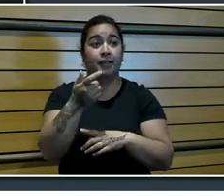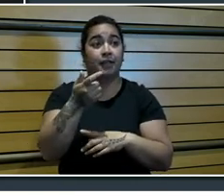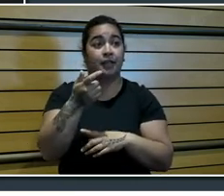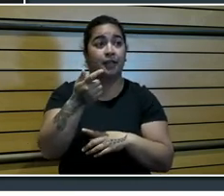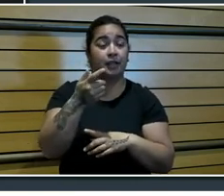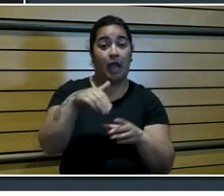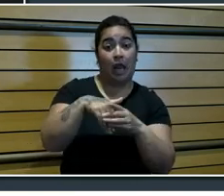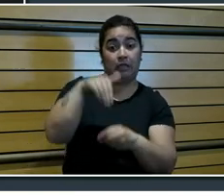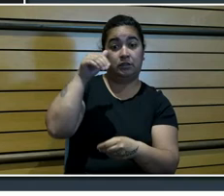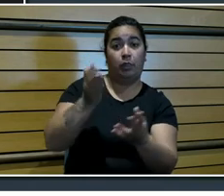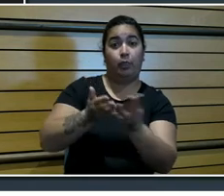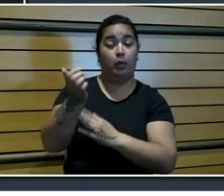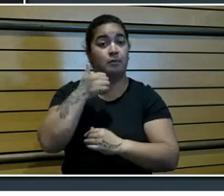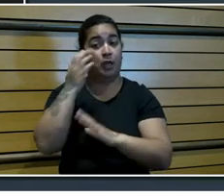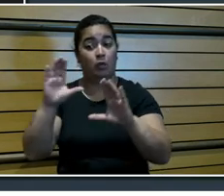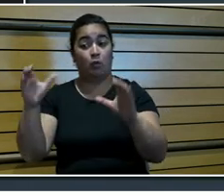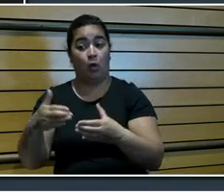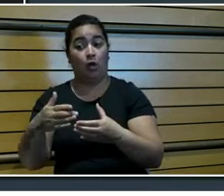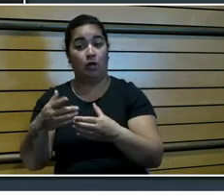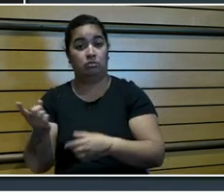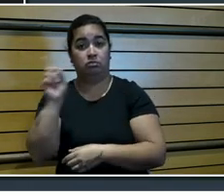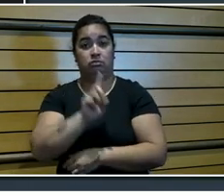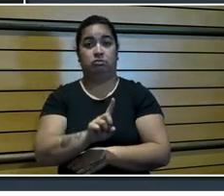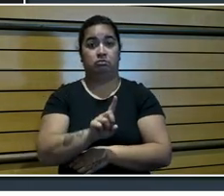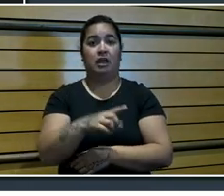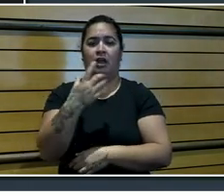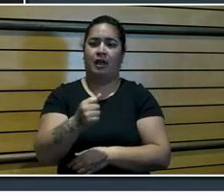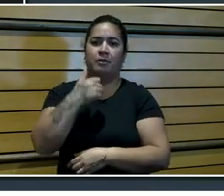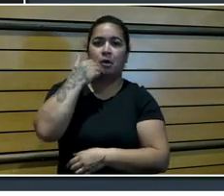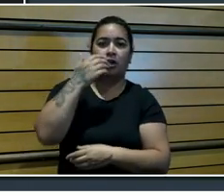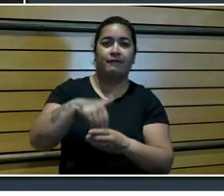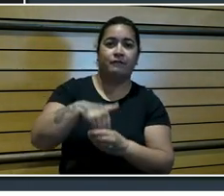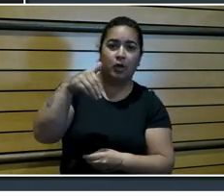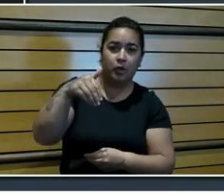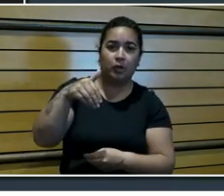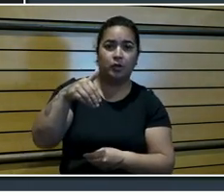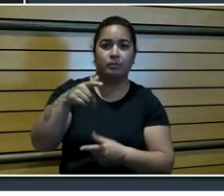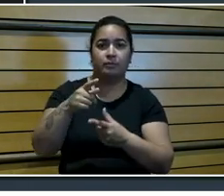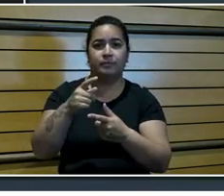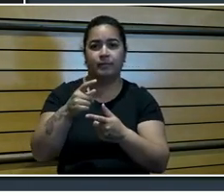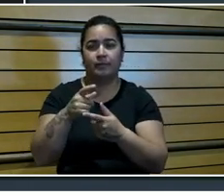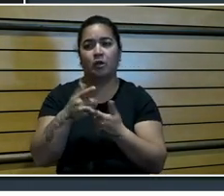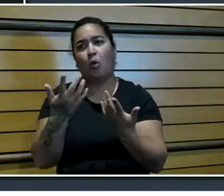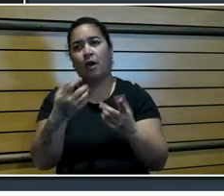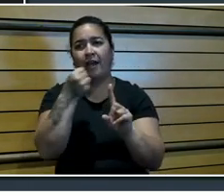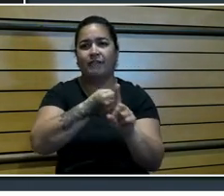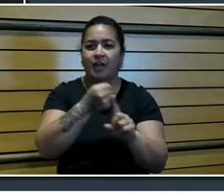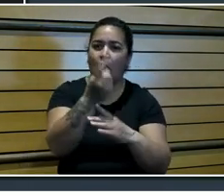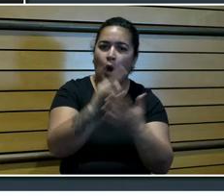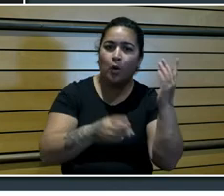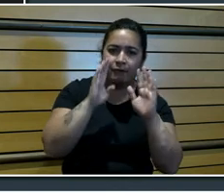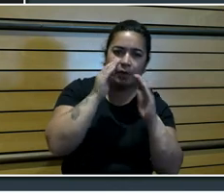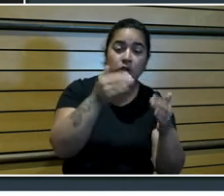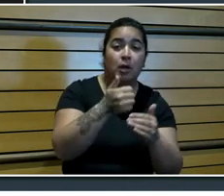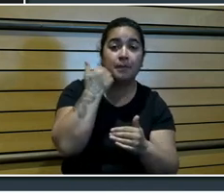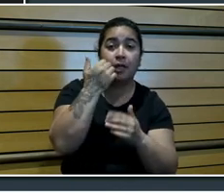ward would, and I think as you put it, have a Māori vote, be advocating solely for Māori issues. And